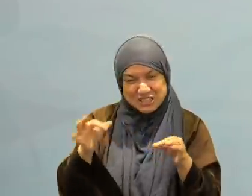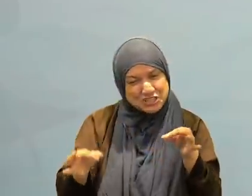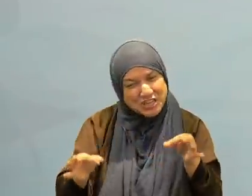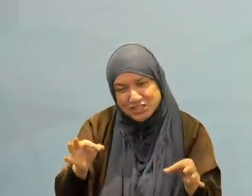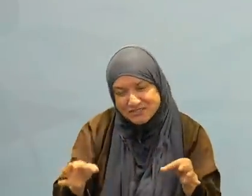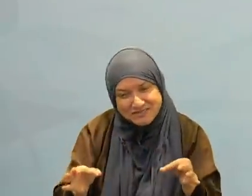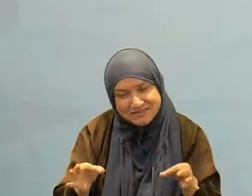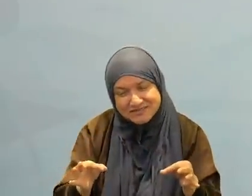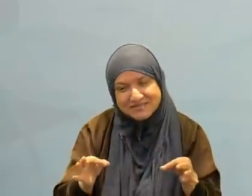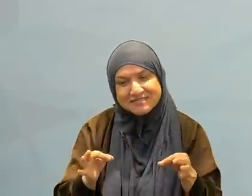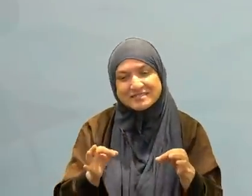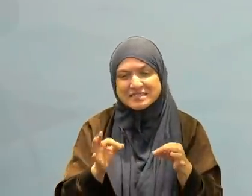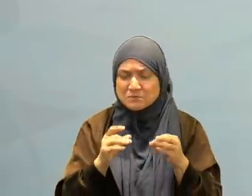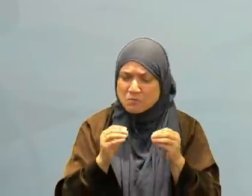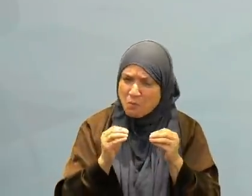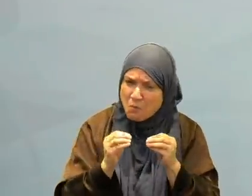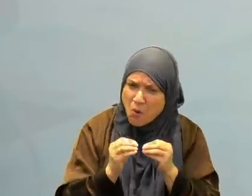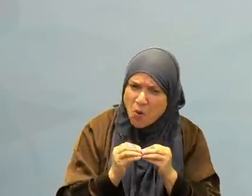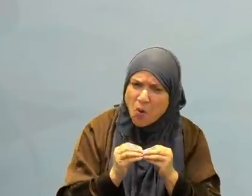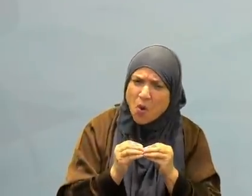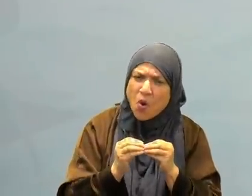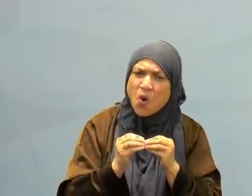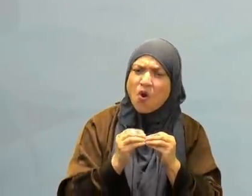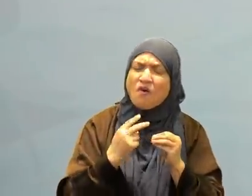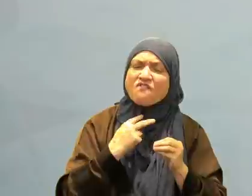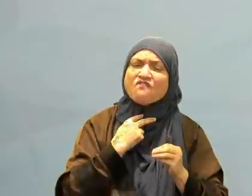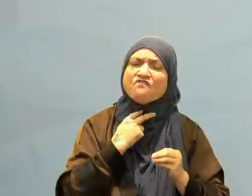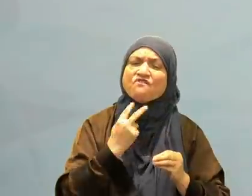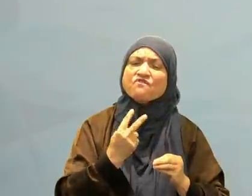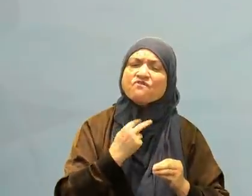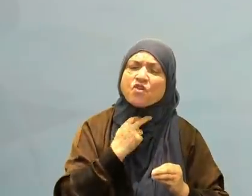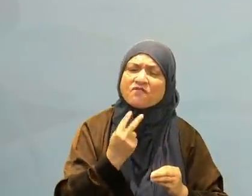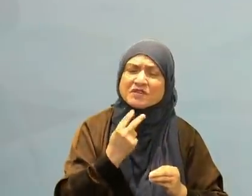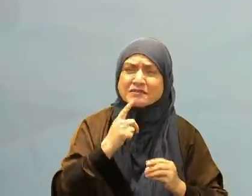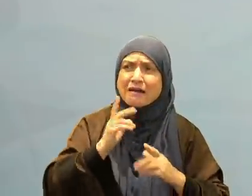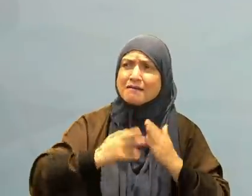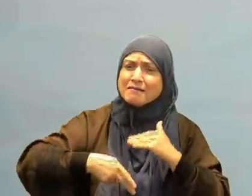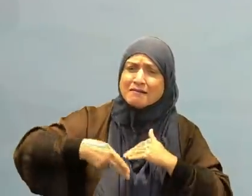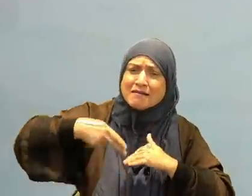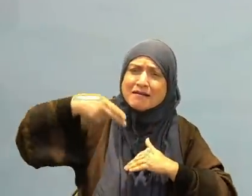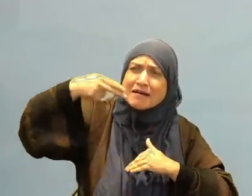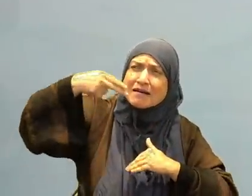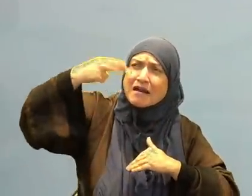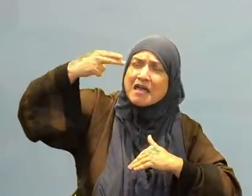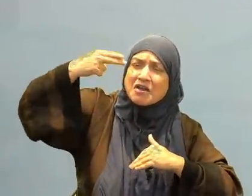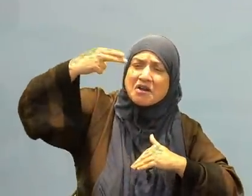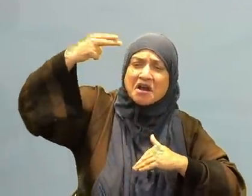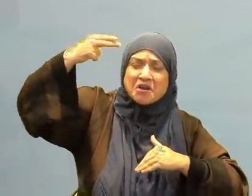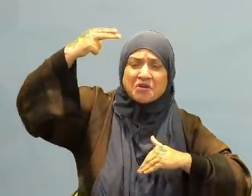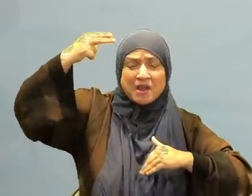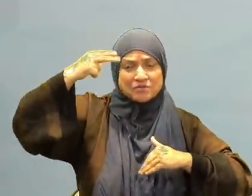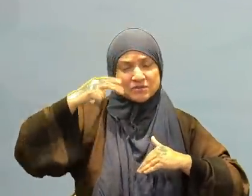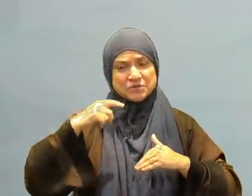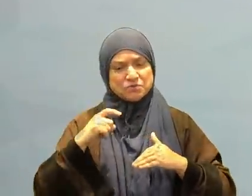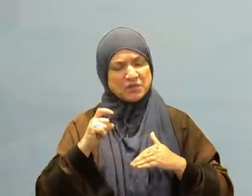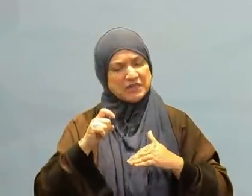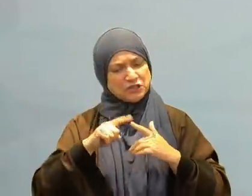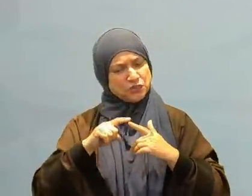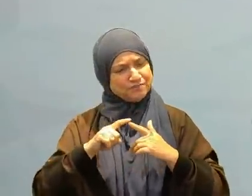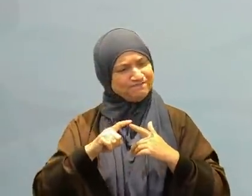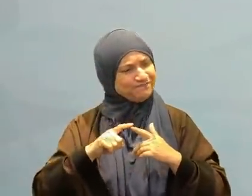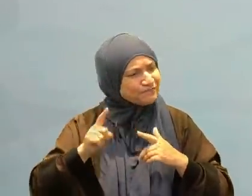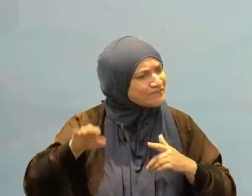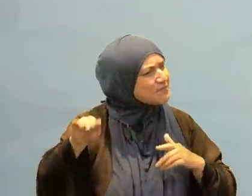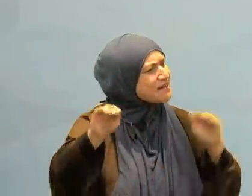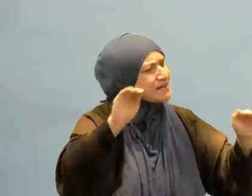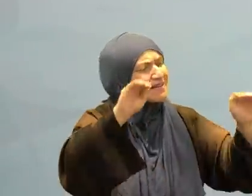the part of the Quran of Surah Al-Isra at the same time as what's happening in Al-Aqsa and not